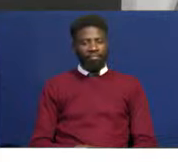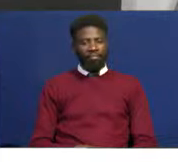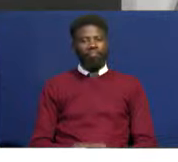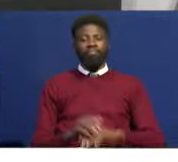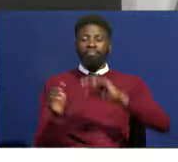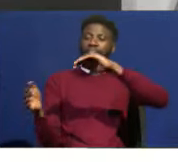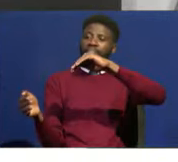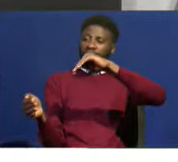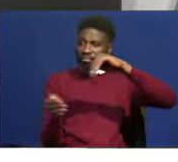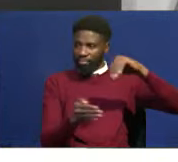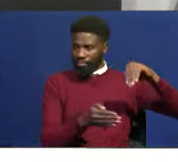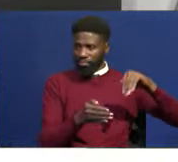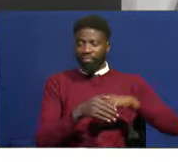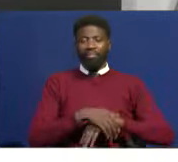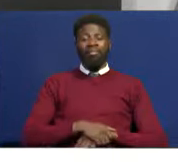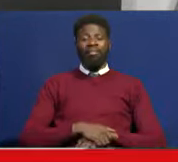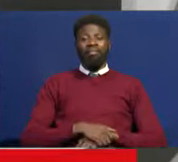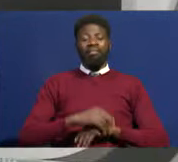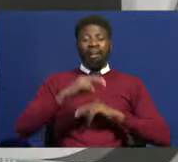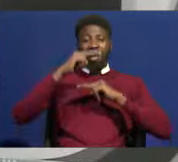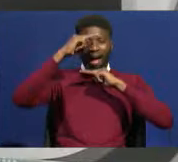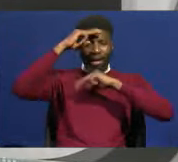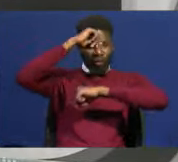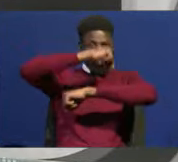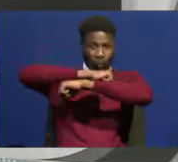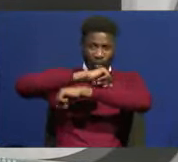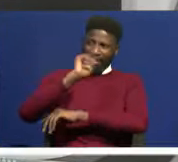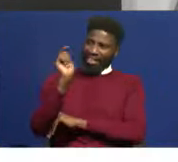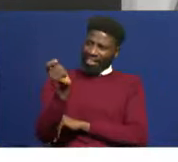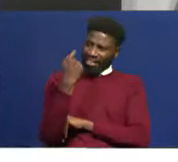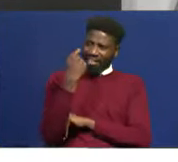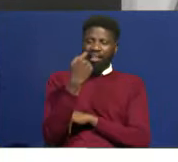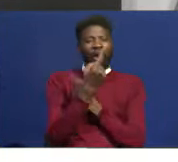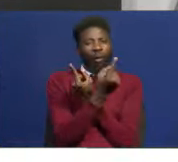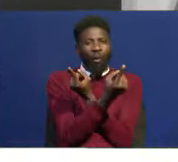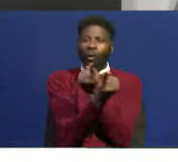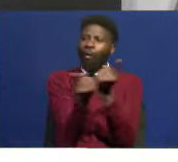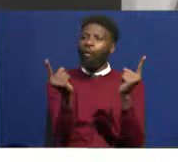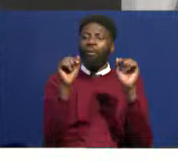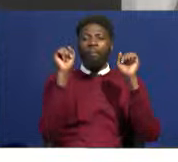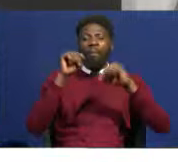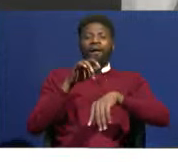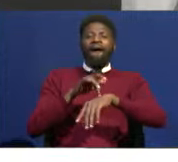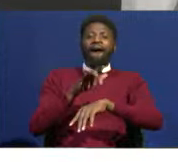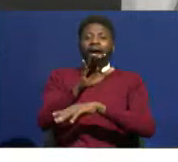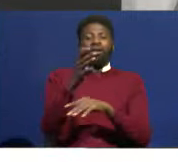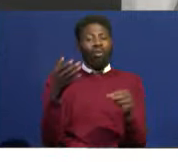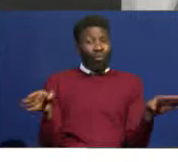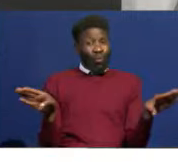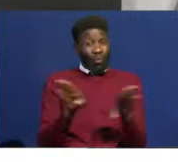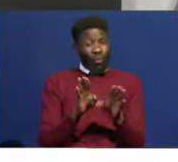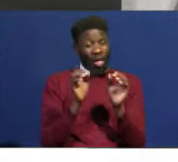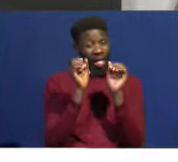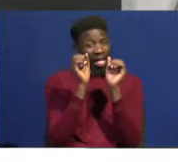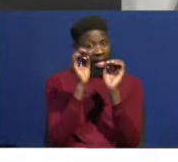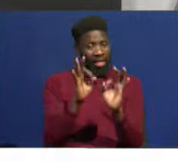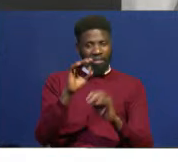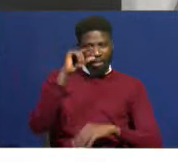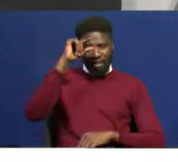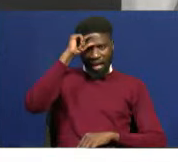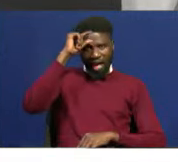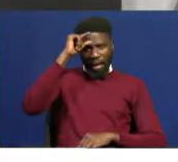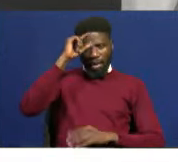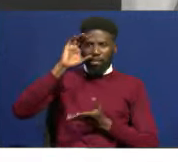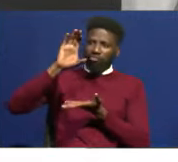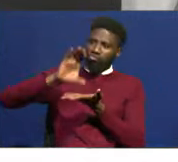Moving on to our next story, secondary schools across the country face early closure if the government fails to release part of the delayed